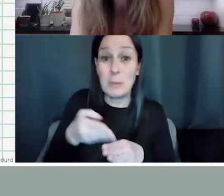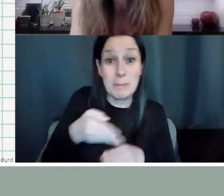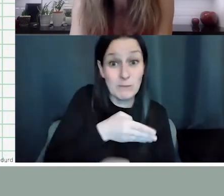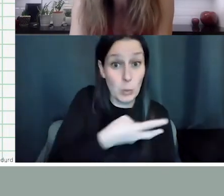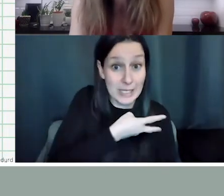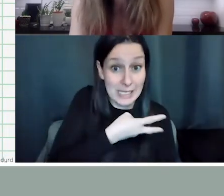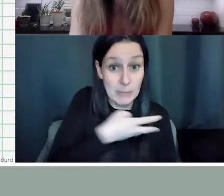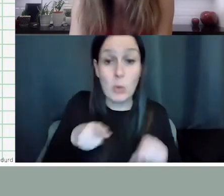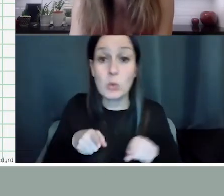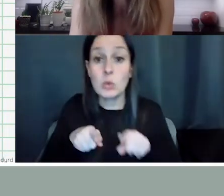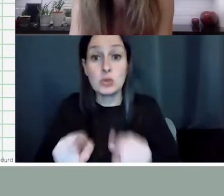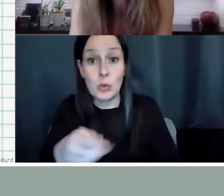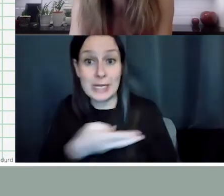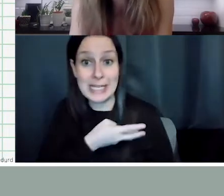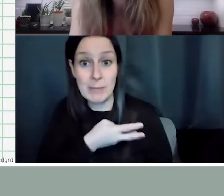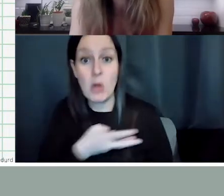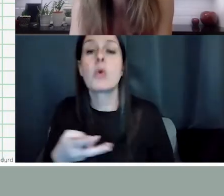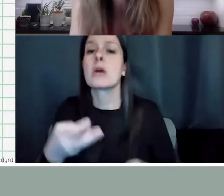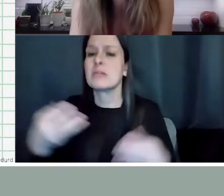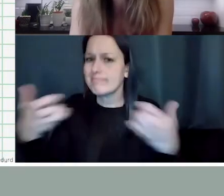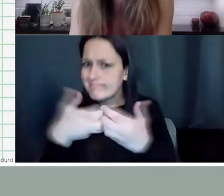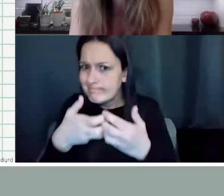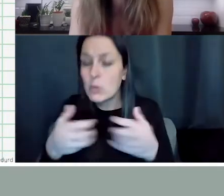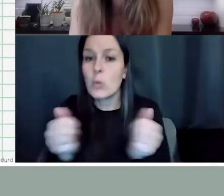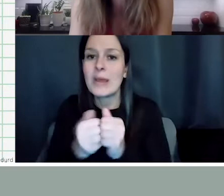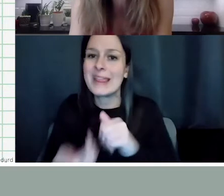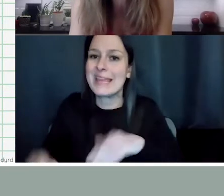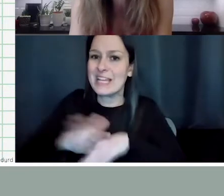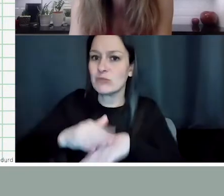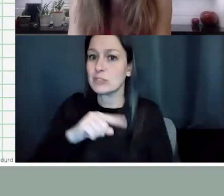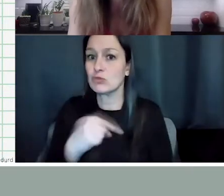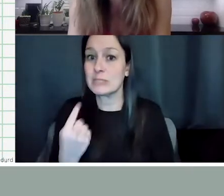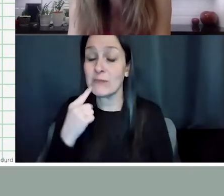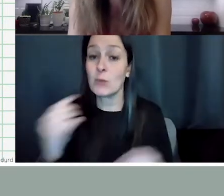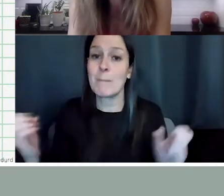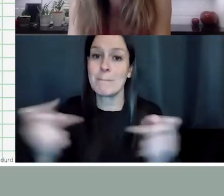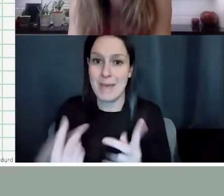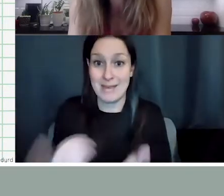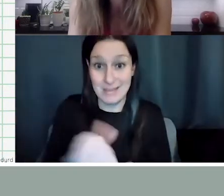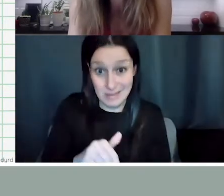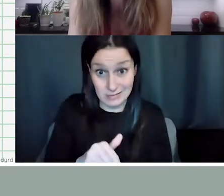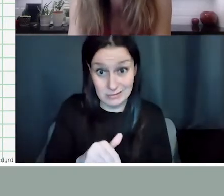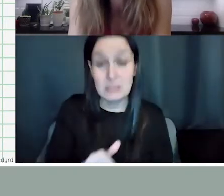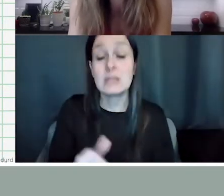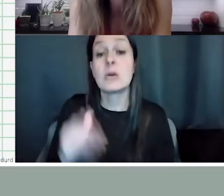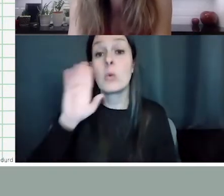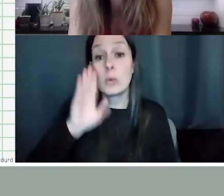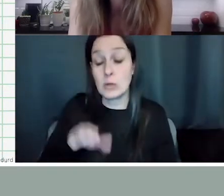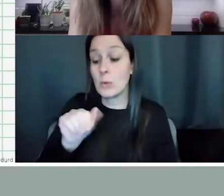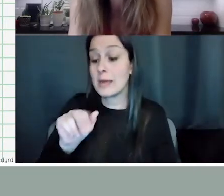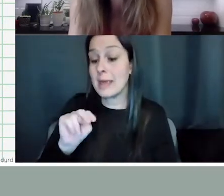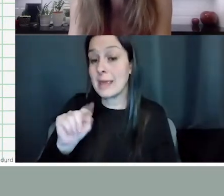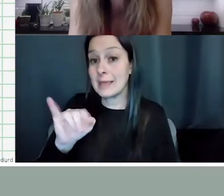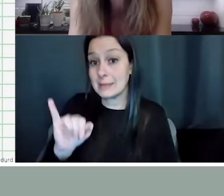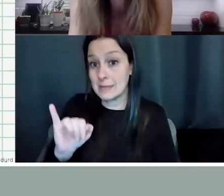or during, were correlated with an increased risk for recurrence. And we know that antioxidant supplements